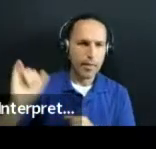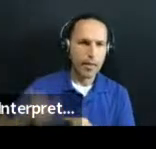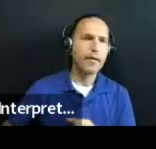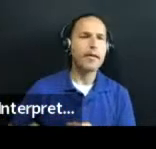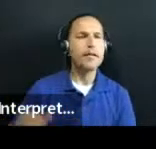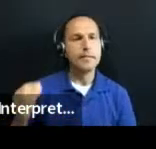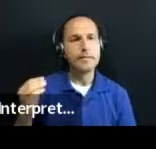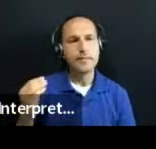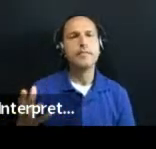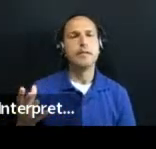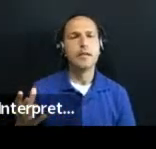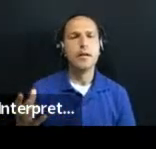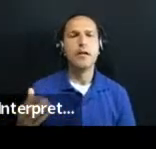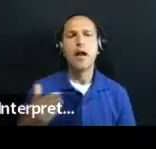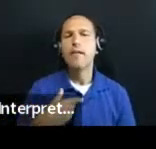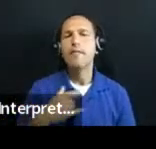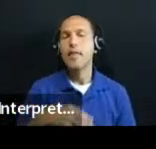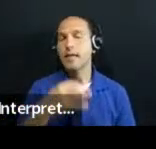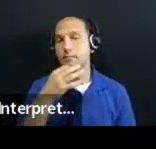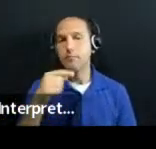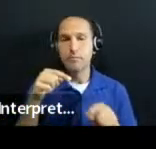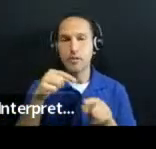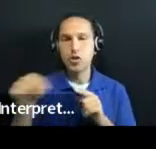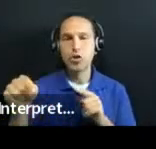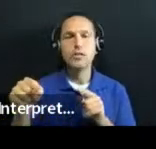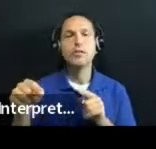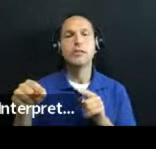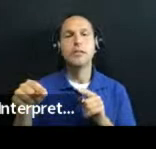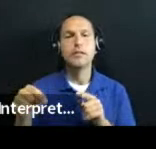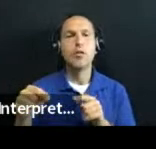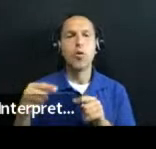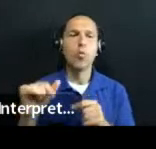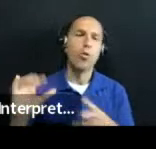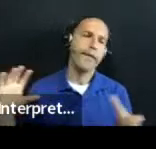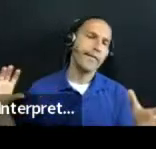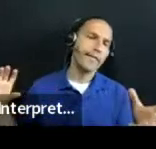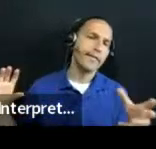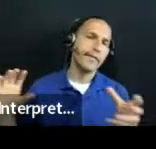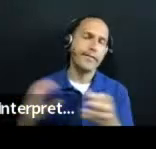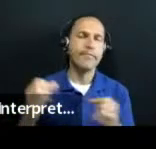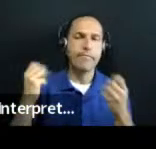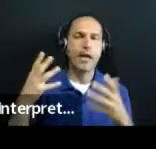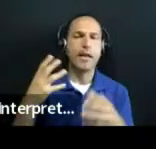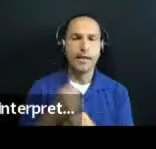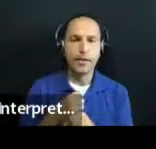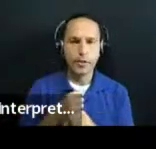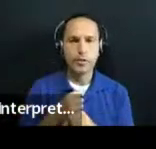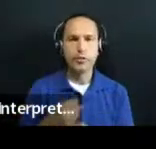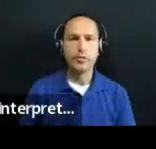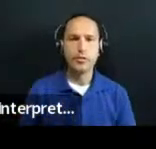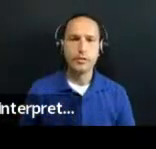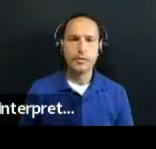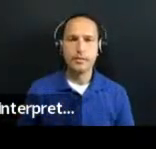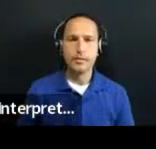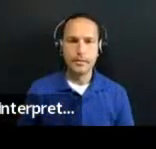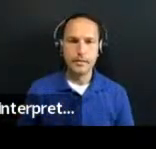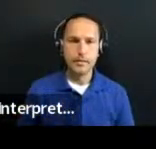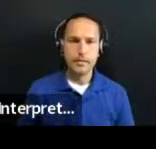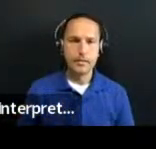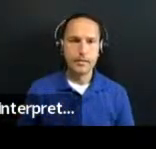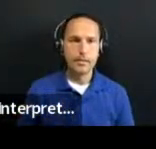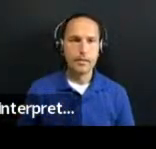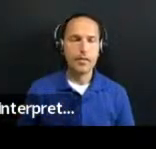all means, we have expertise that we've accumulated over the years, but we are not also